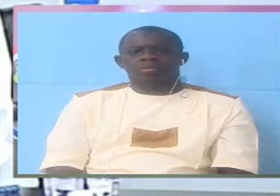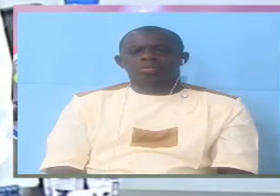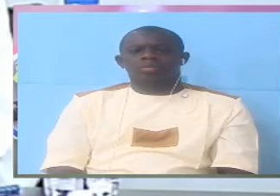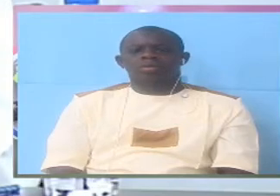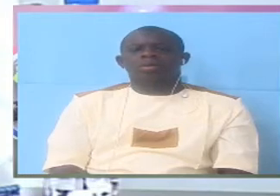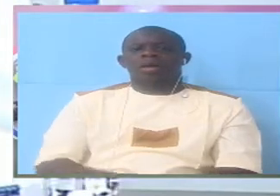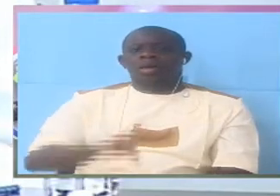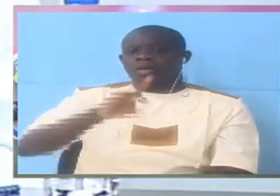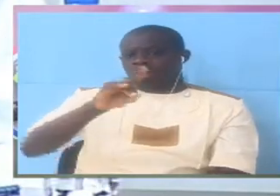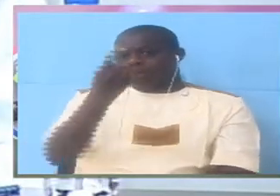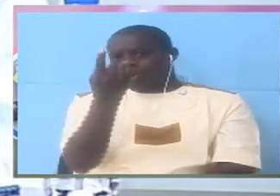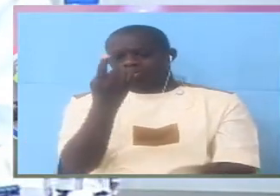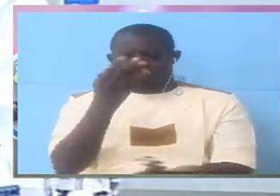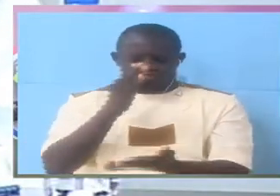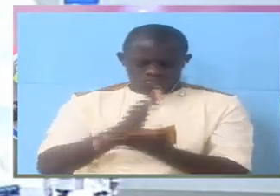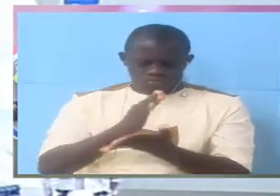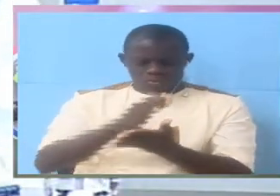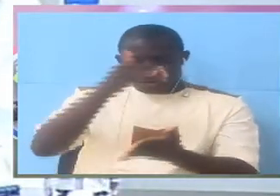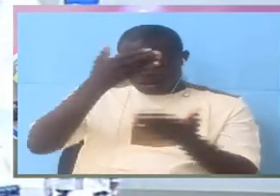remember. But